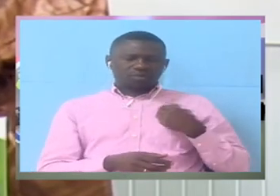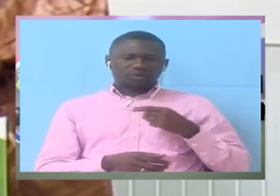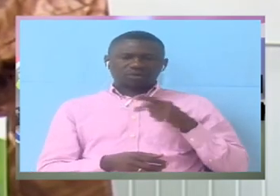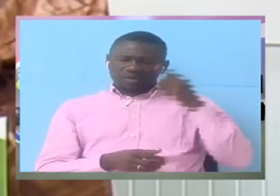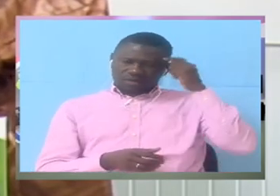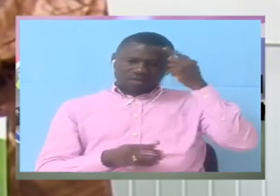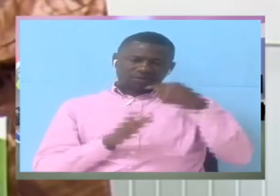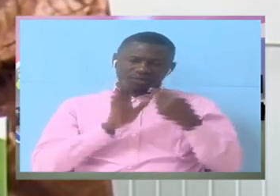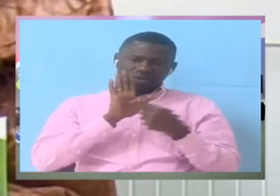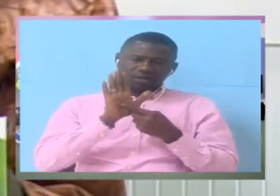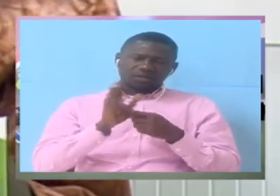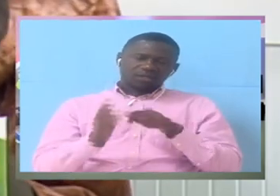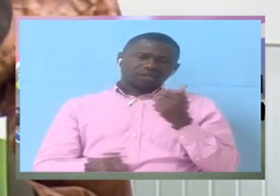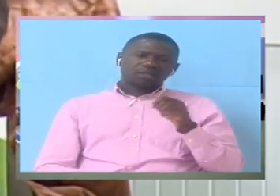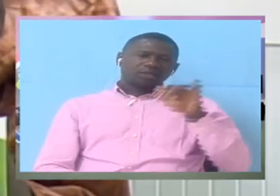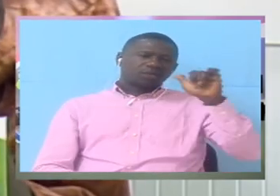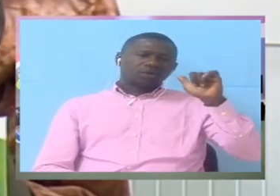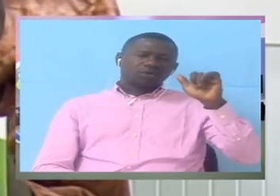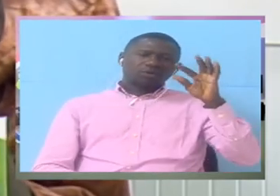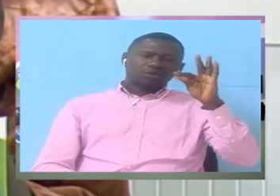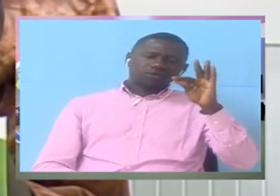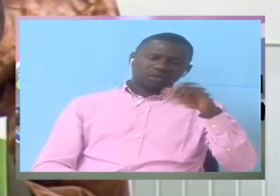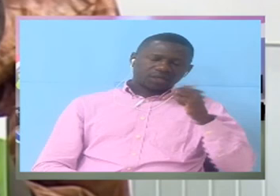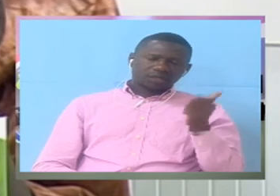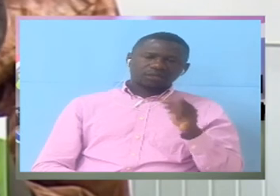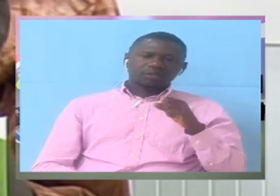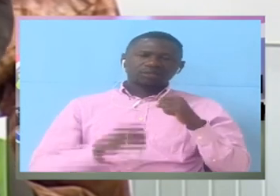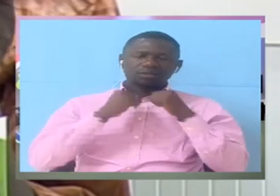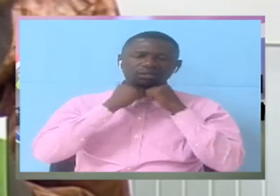who I recognize, Yankuba and Sana. Ndongo olam Captain.